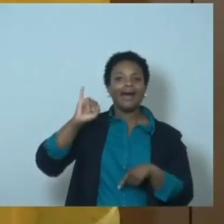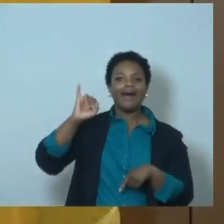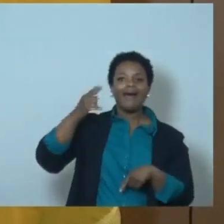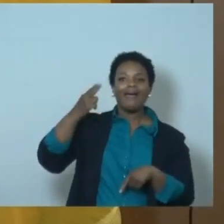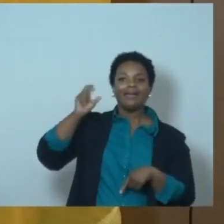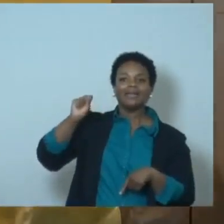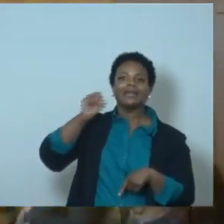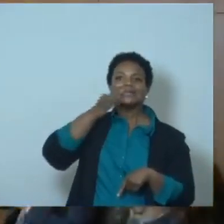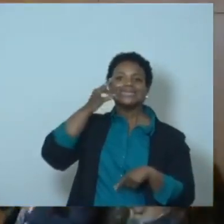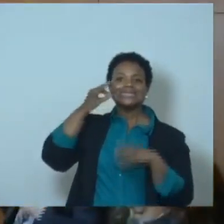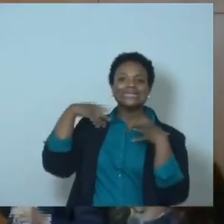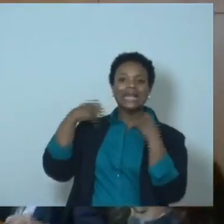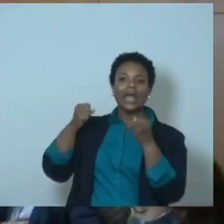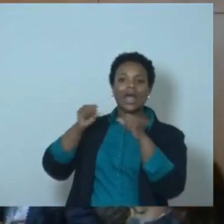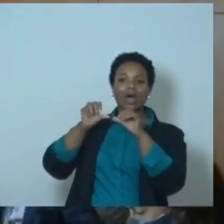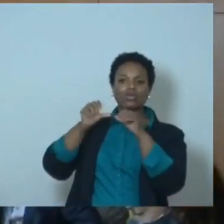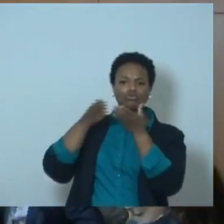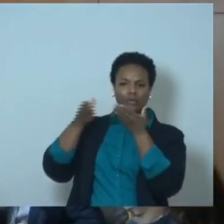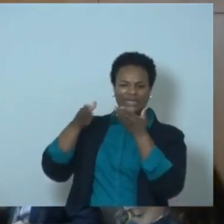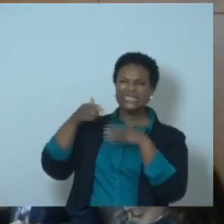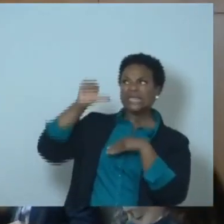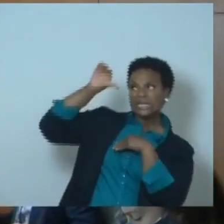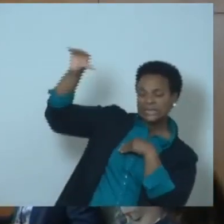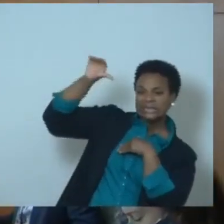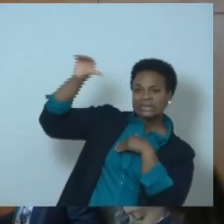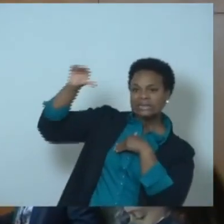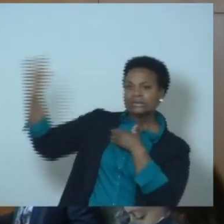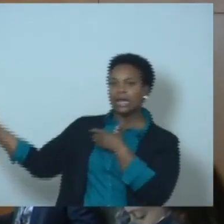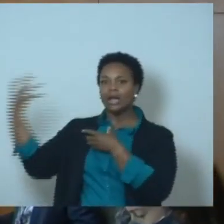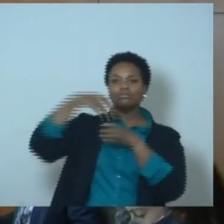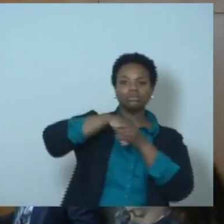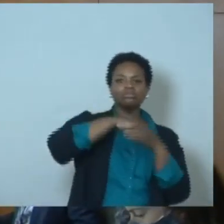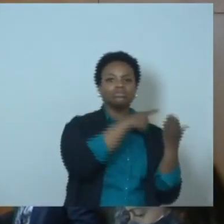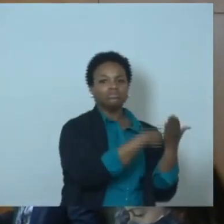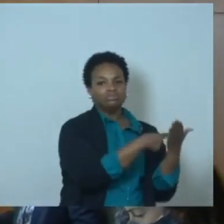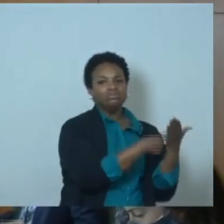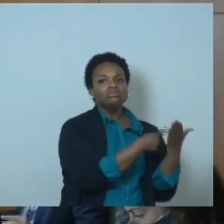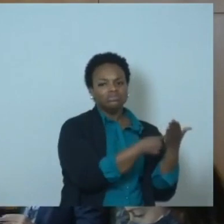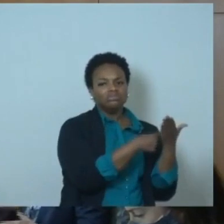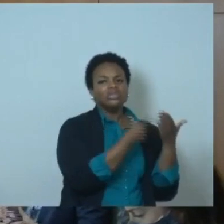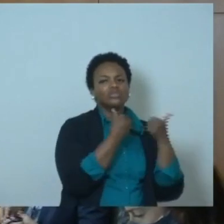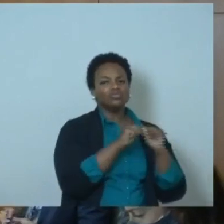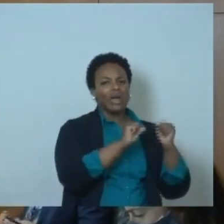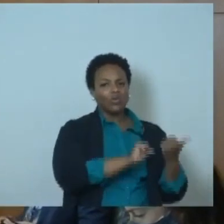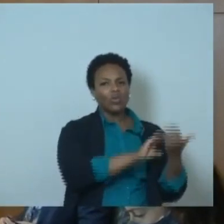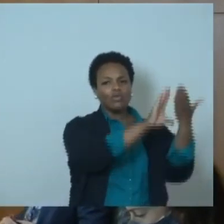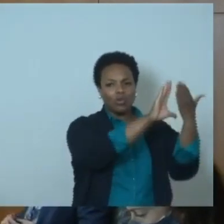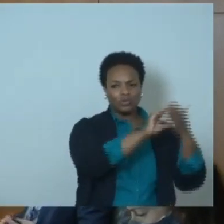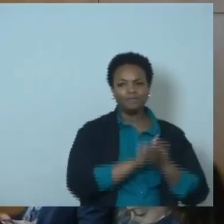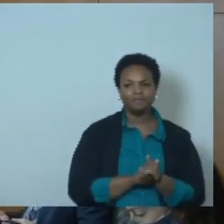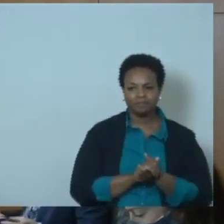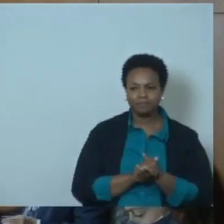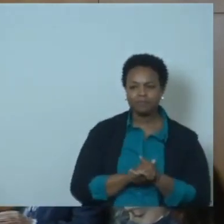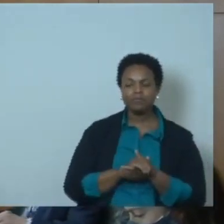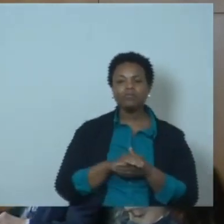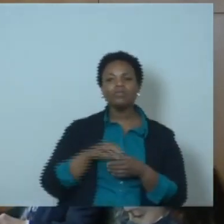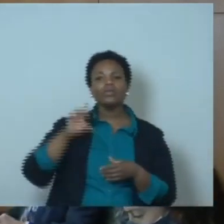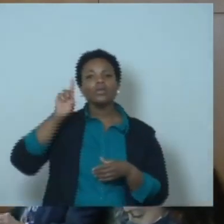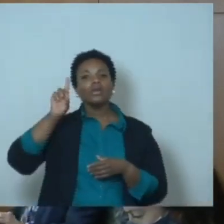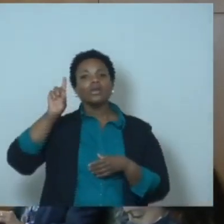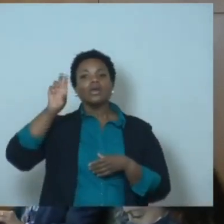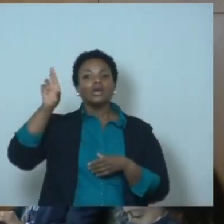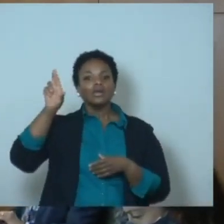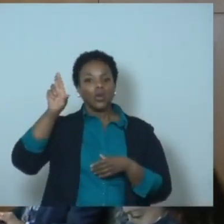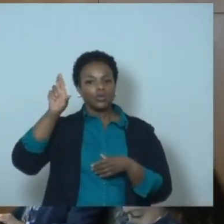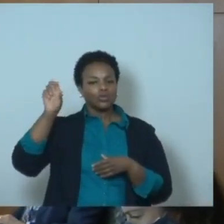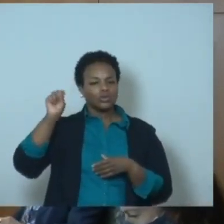Grace? I was looking for a report. I'm having trouble finding it right now, but it's absolutely no question that the